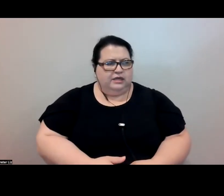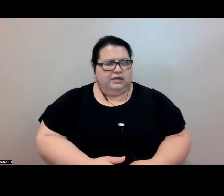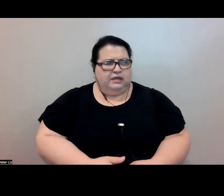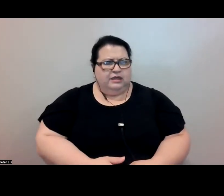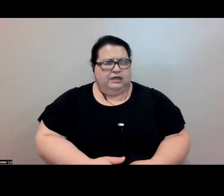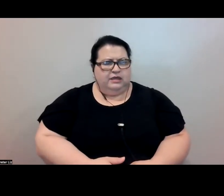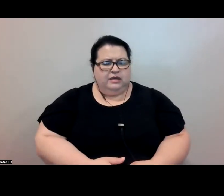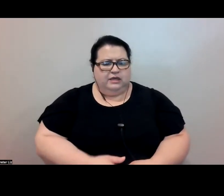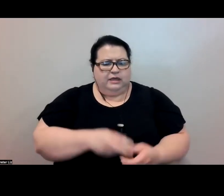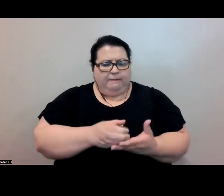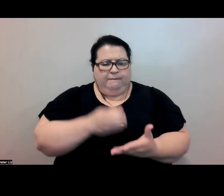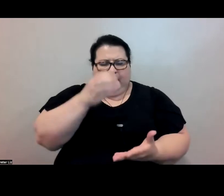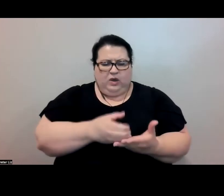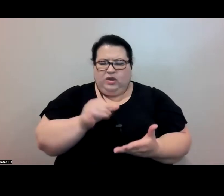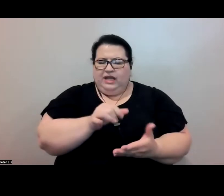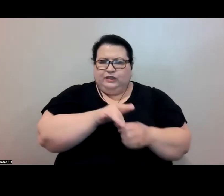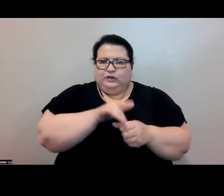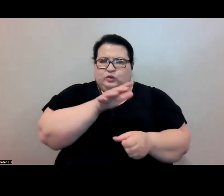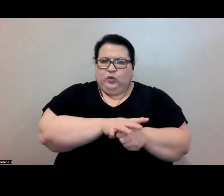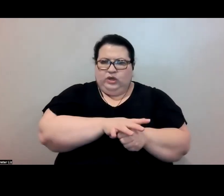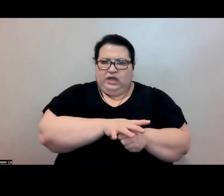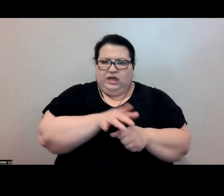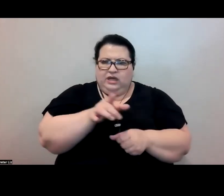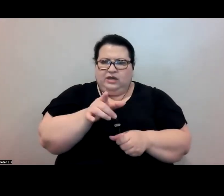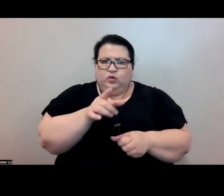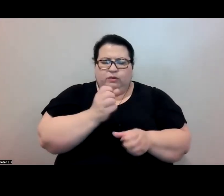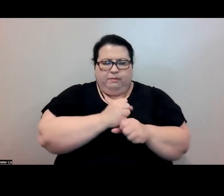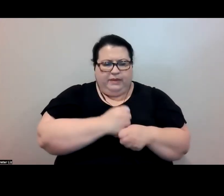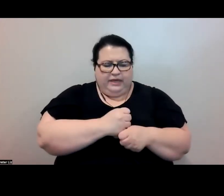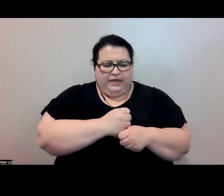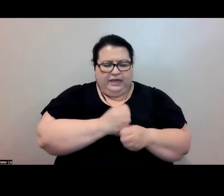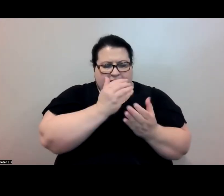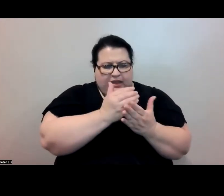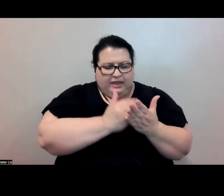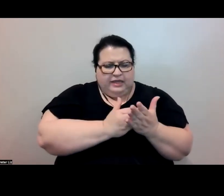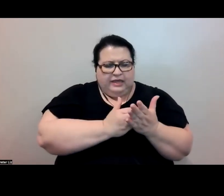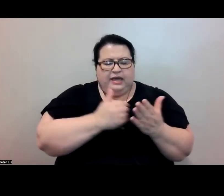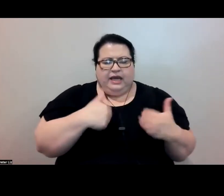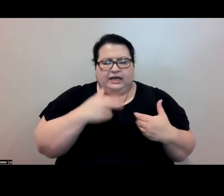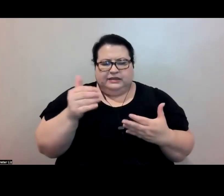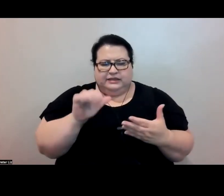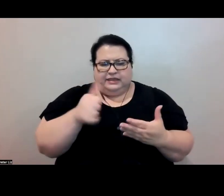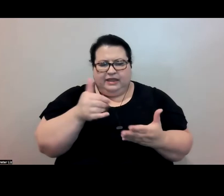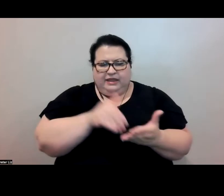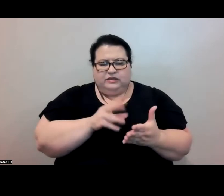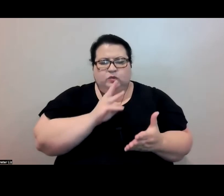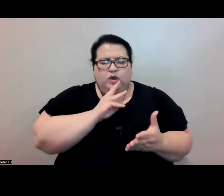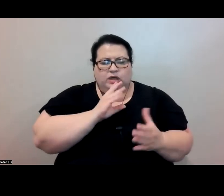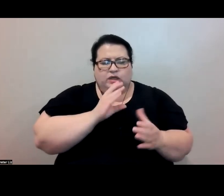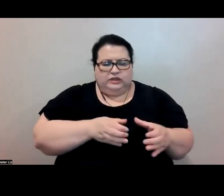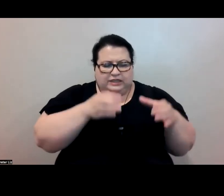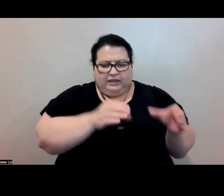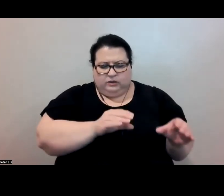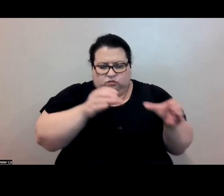can. And you start making a list. We had a 10,000 gallon water tank that moved 5